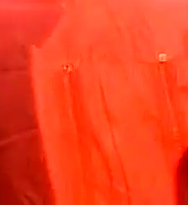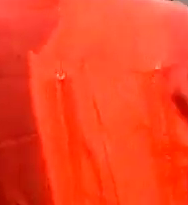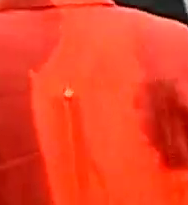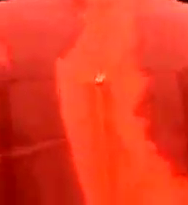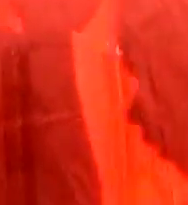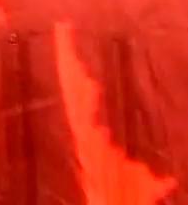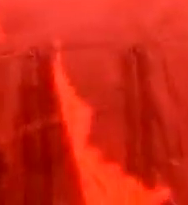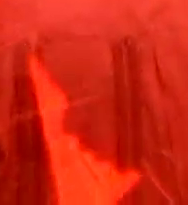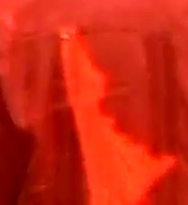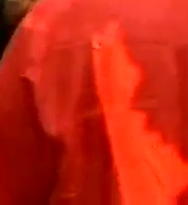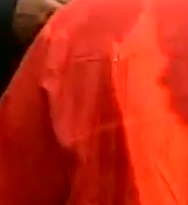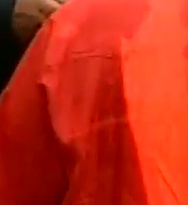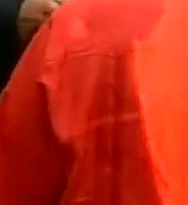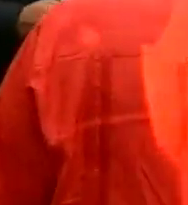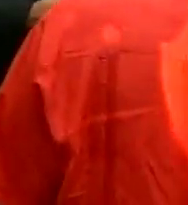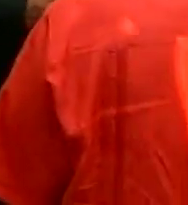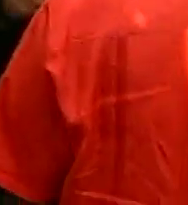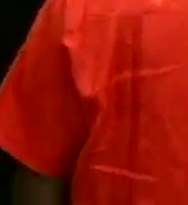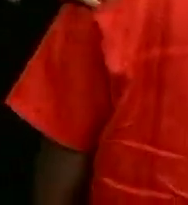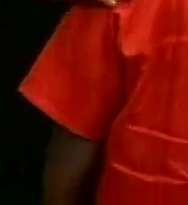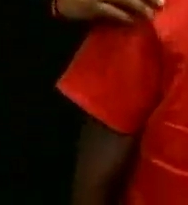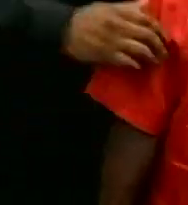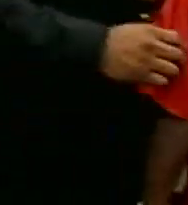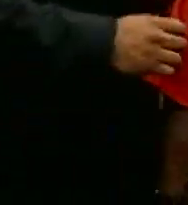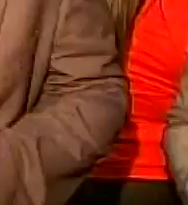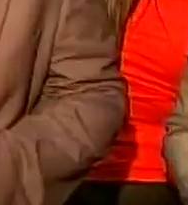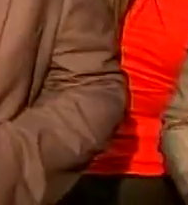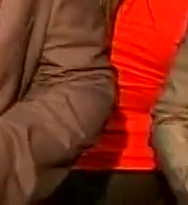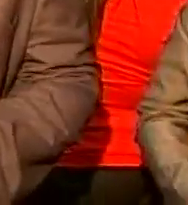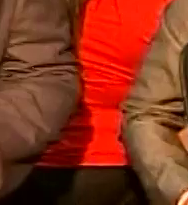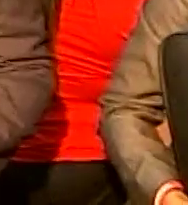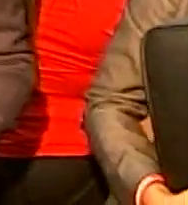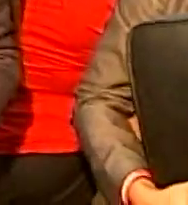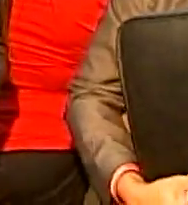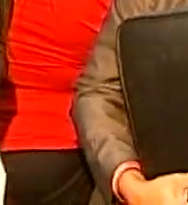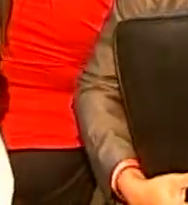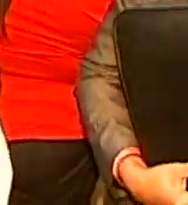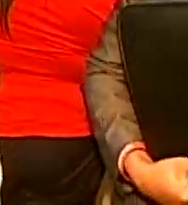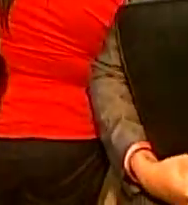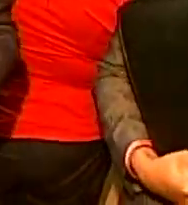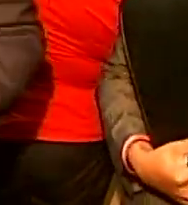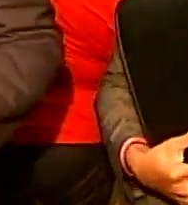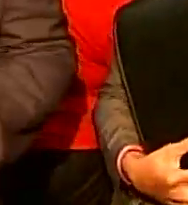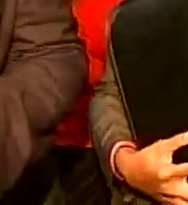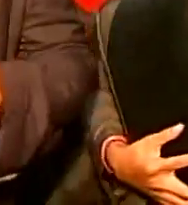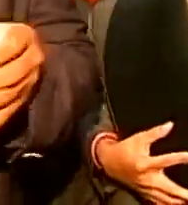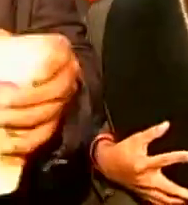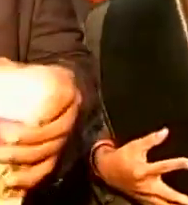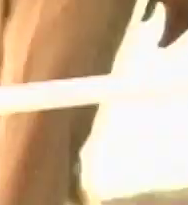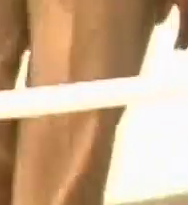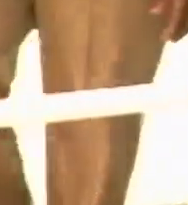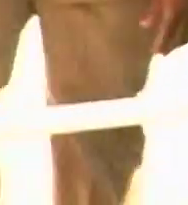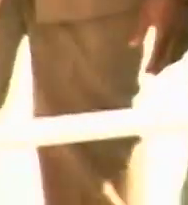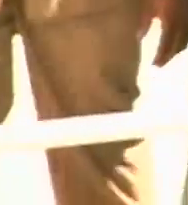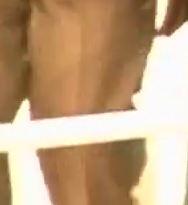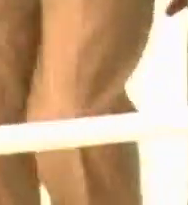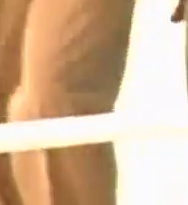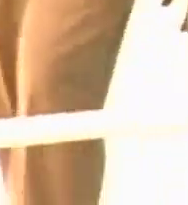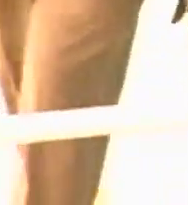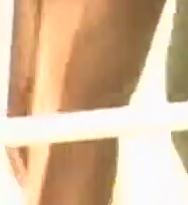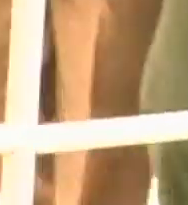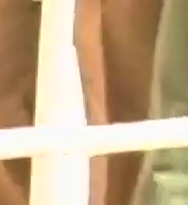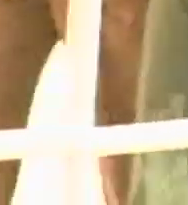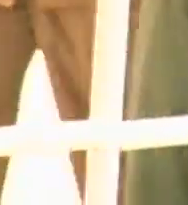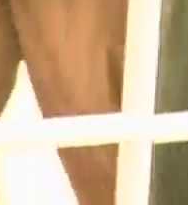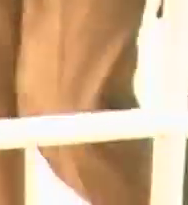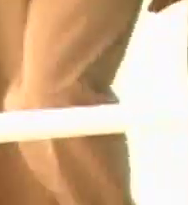Coming up in the Bahamas tonight, meet the candidates of the FNM and hear what percentage of incumbents are out of the election contest. Also ahead, the